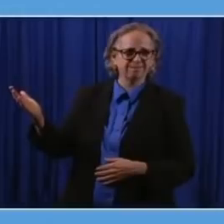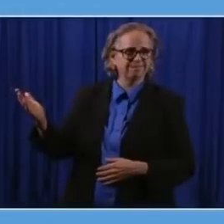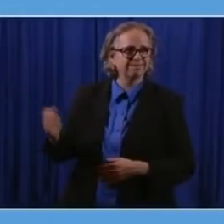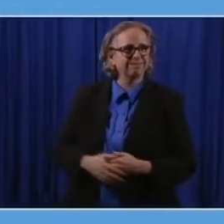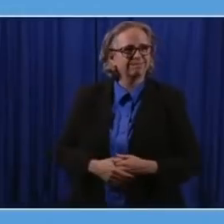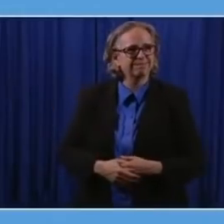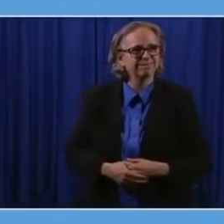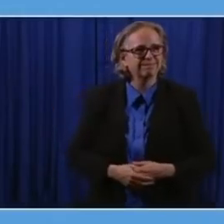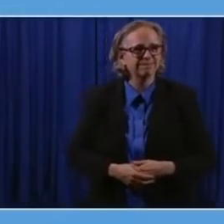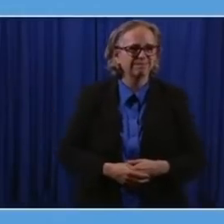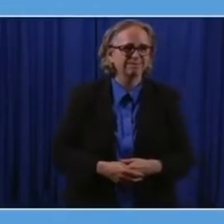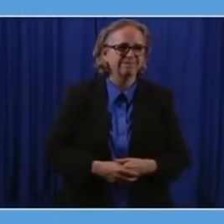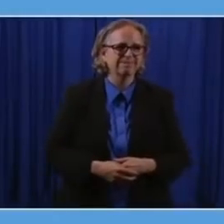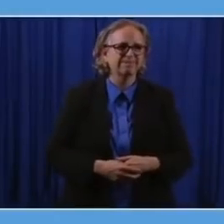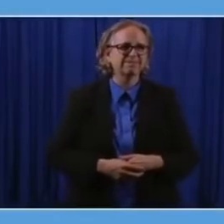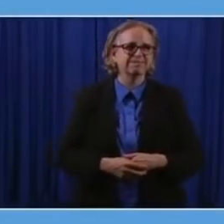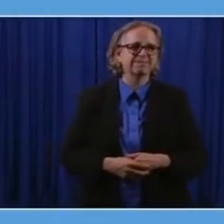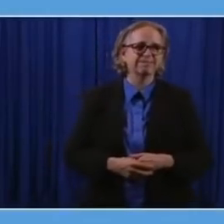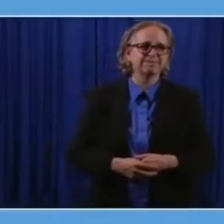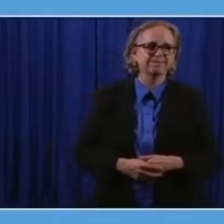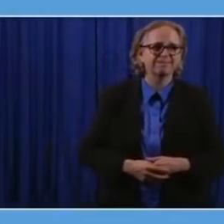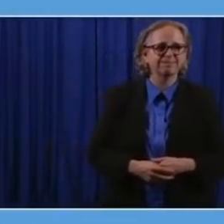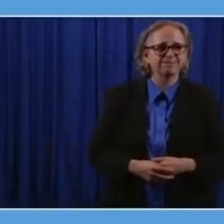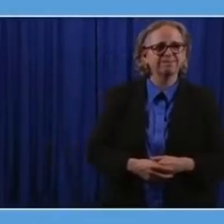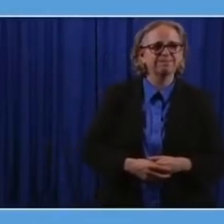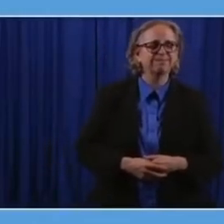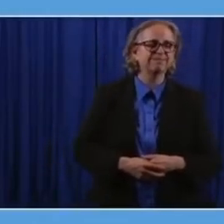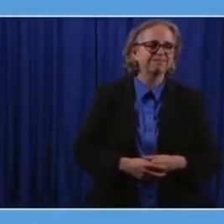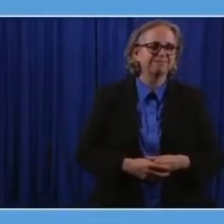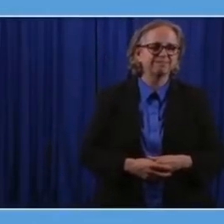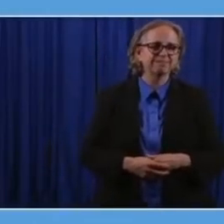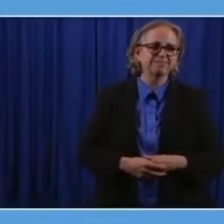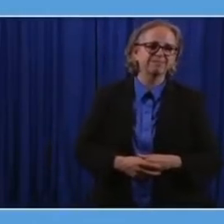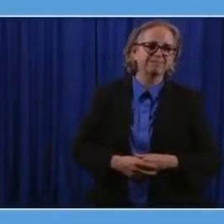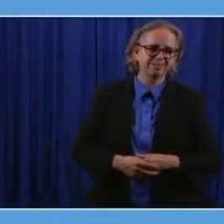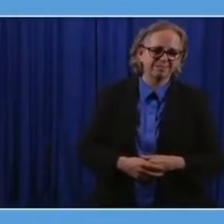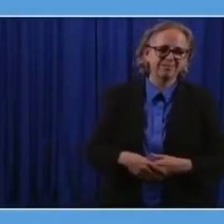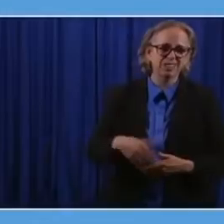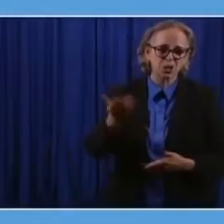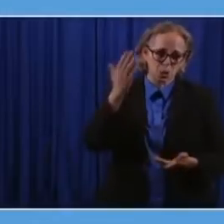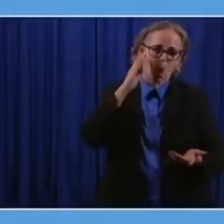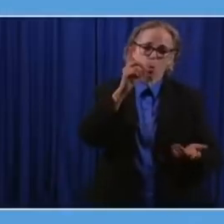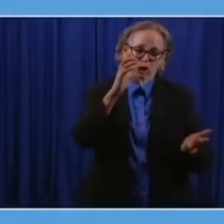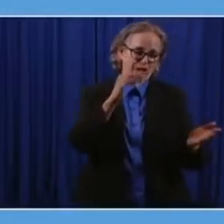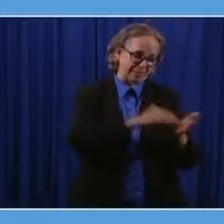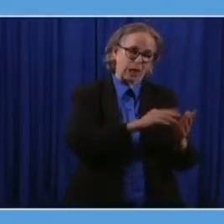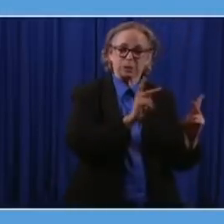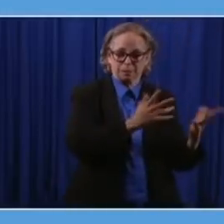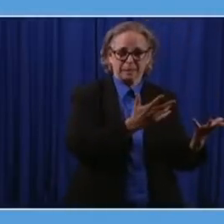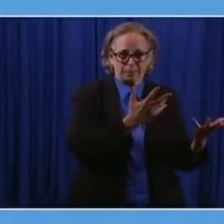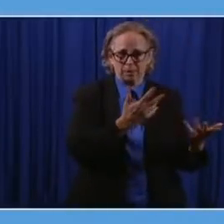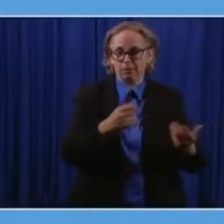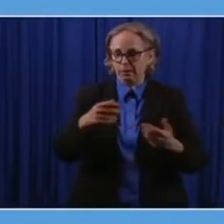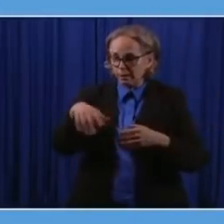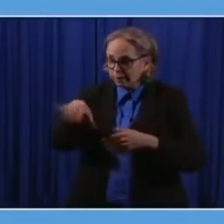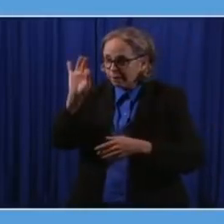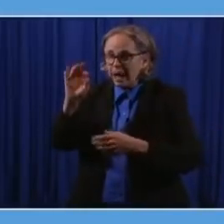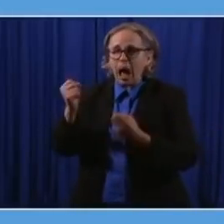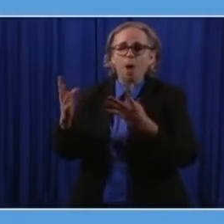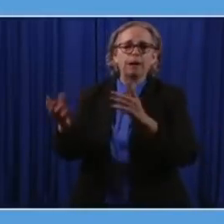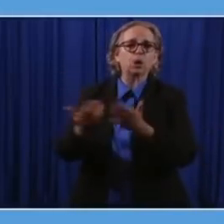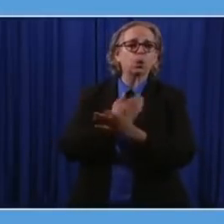we have them based upon cases per 100,000 residents in the last 2 weeks. Mercer